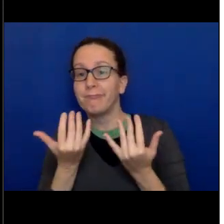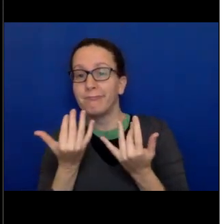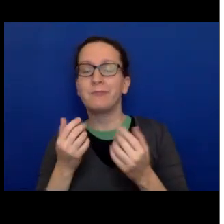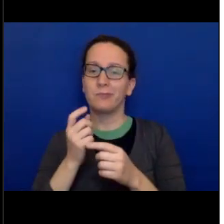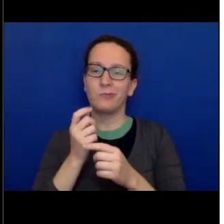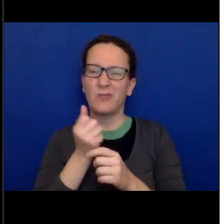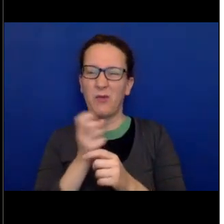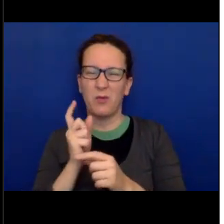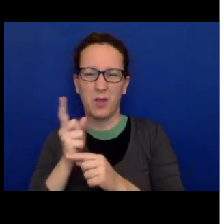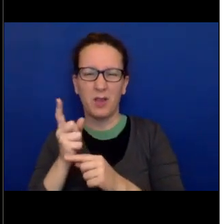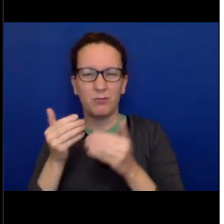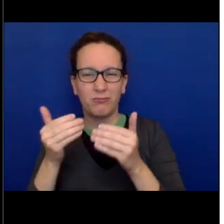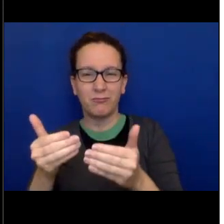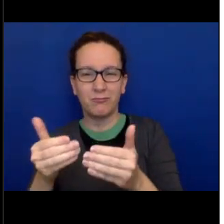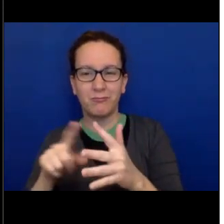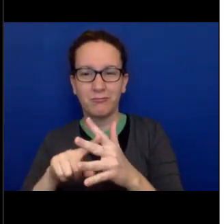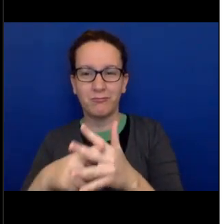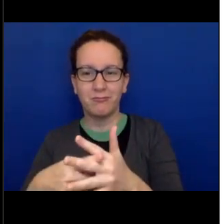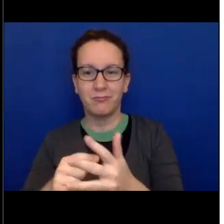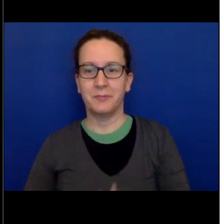a few.